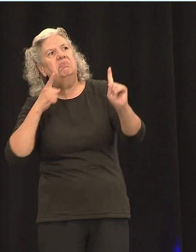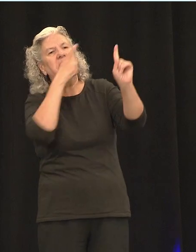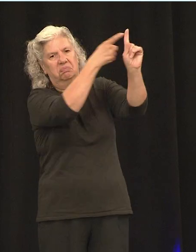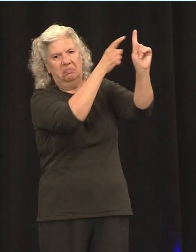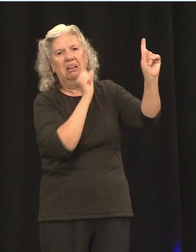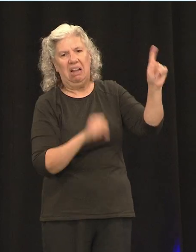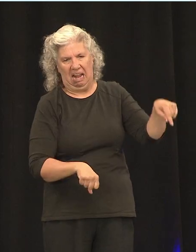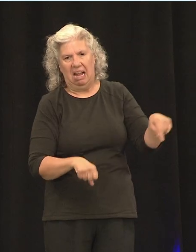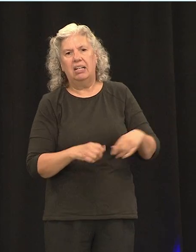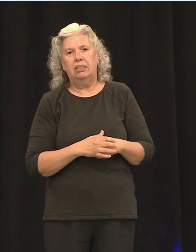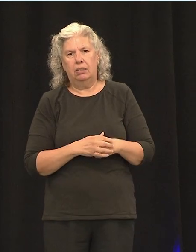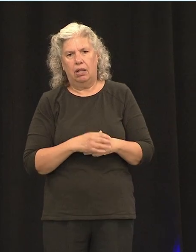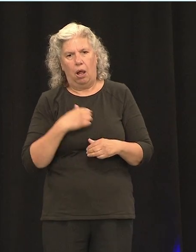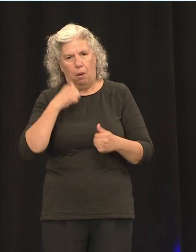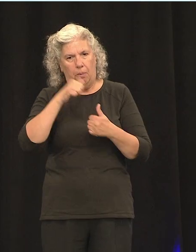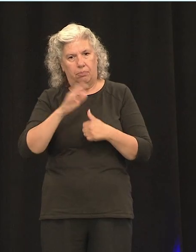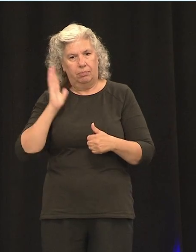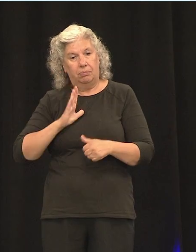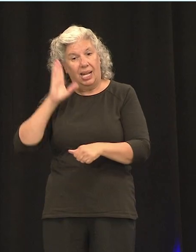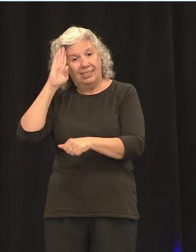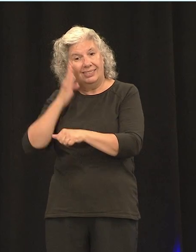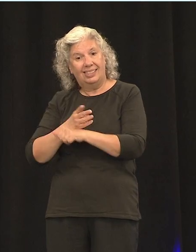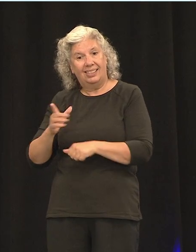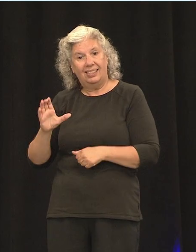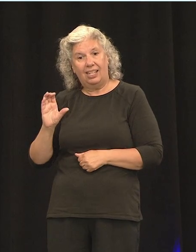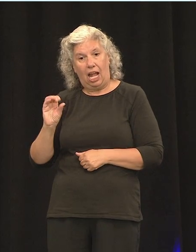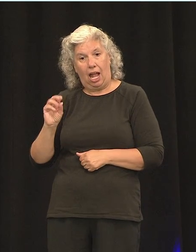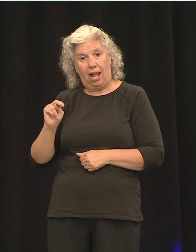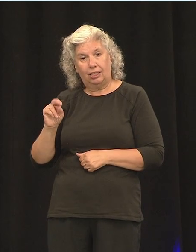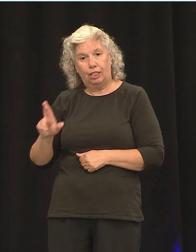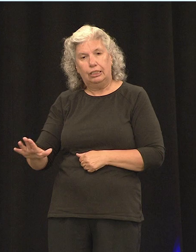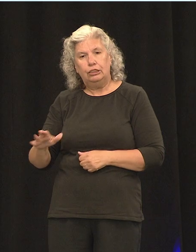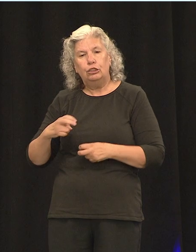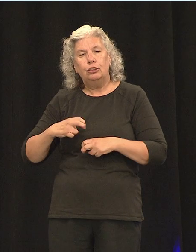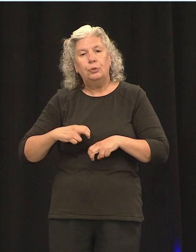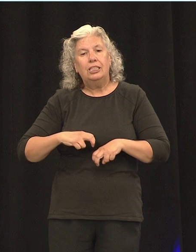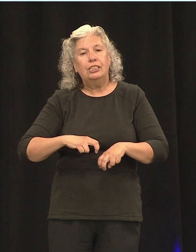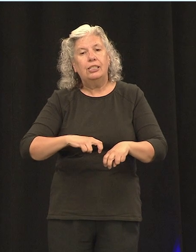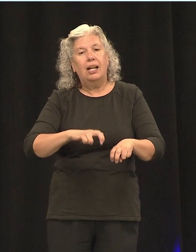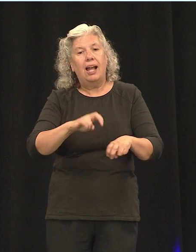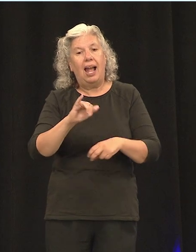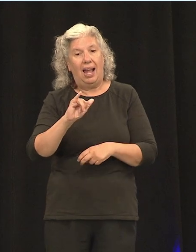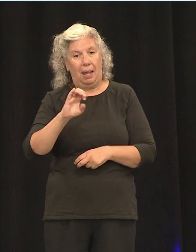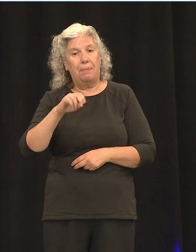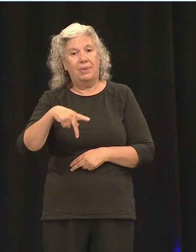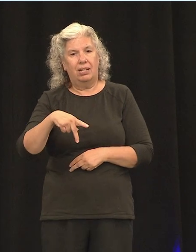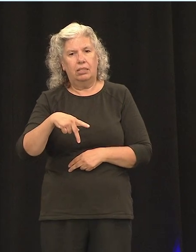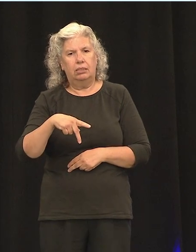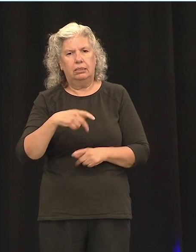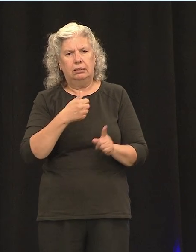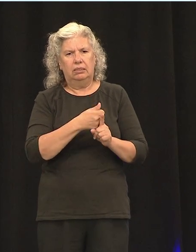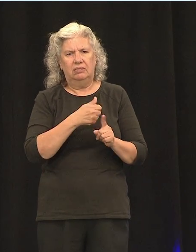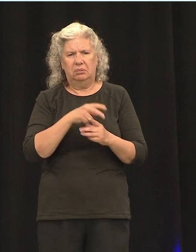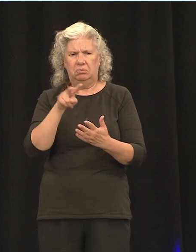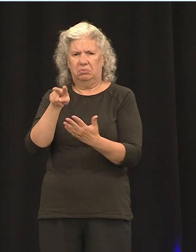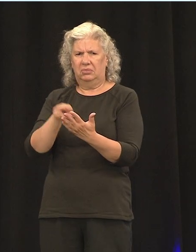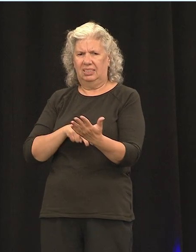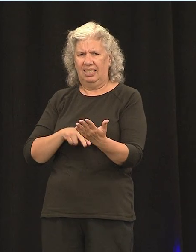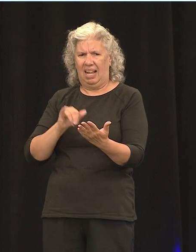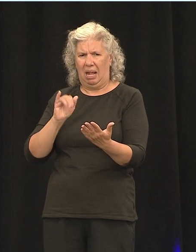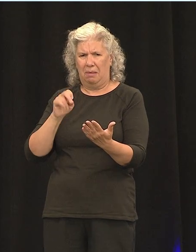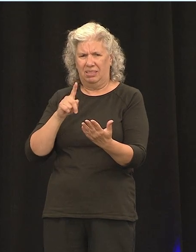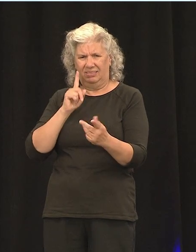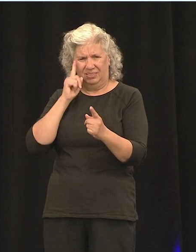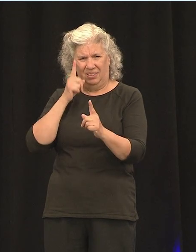Connor was doing his transition IEP, and he looked at his IEP goals and he said, well, no, I want to go to college. I want to do